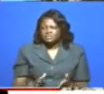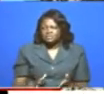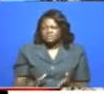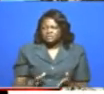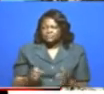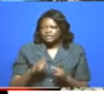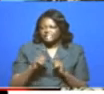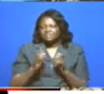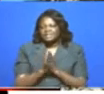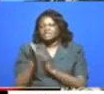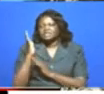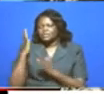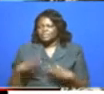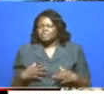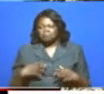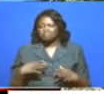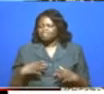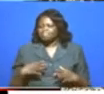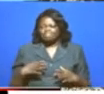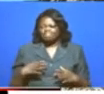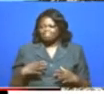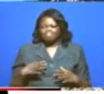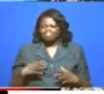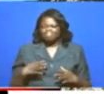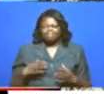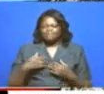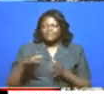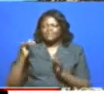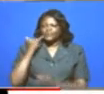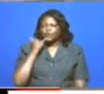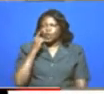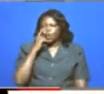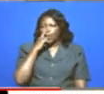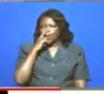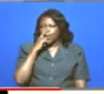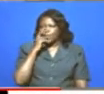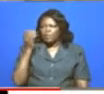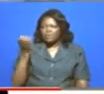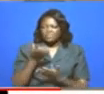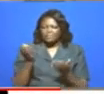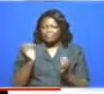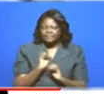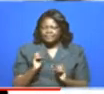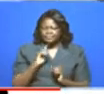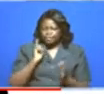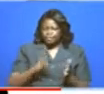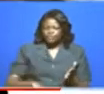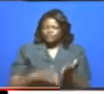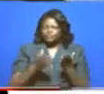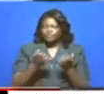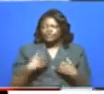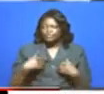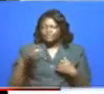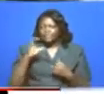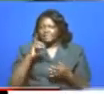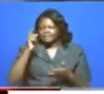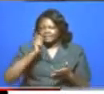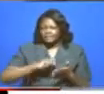other security people, they will leave their cell phones at home. They don't need them. He reiterated the need to have the candidates write the